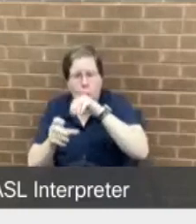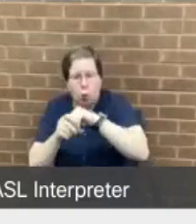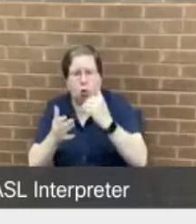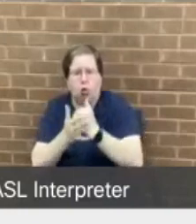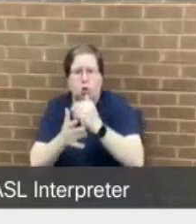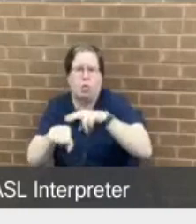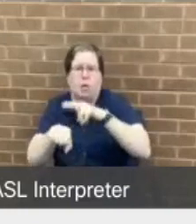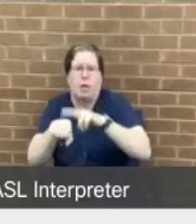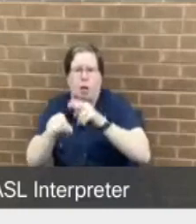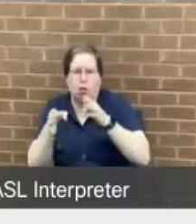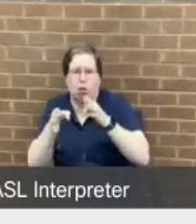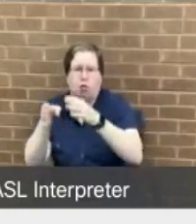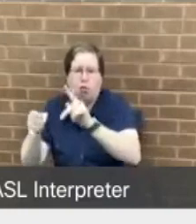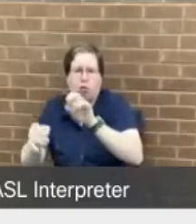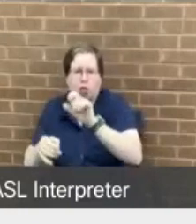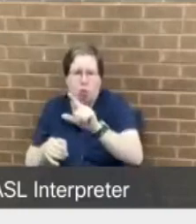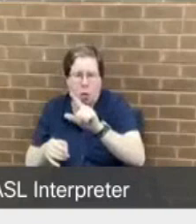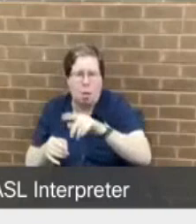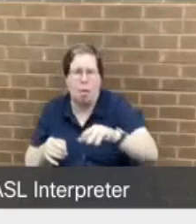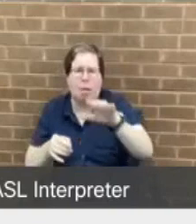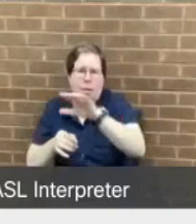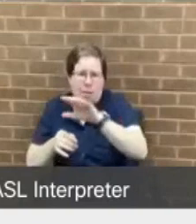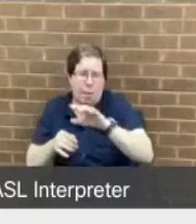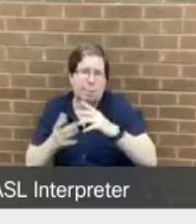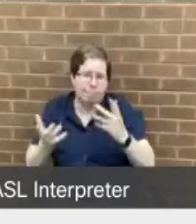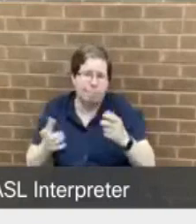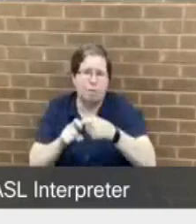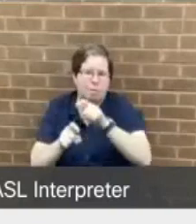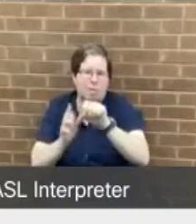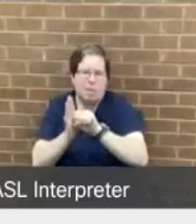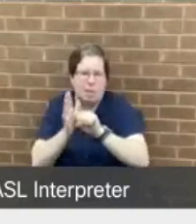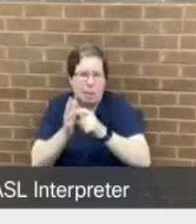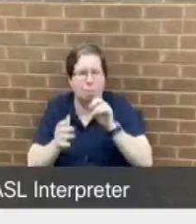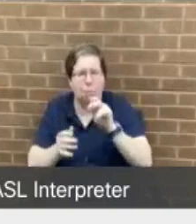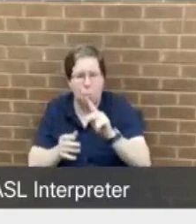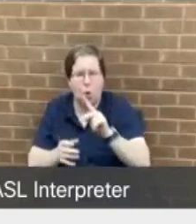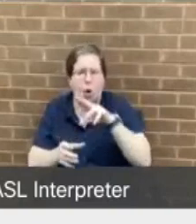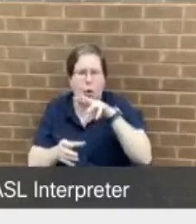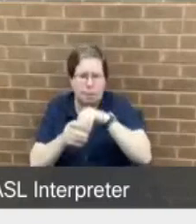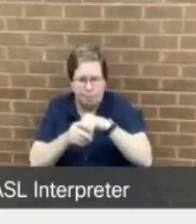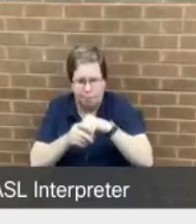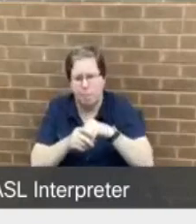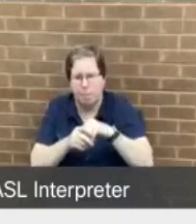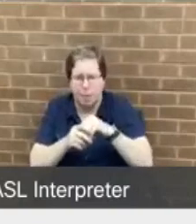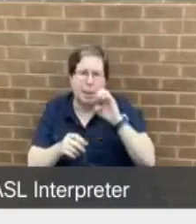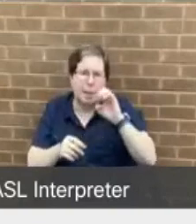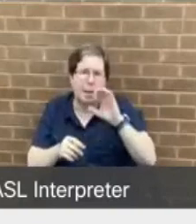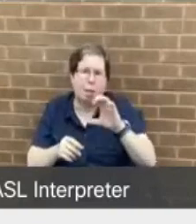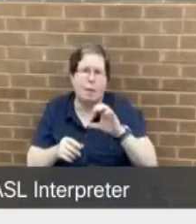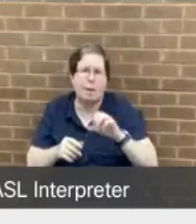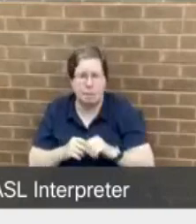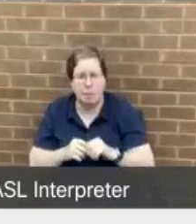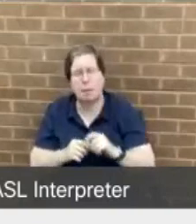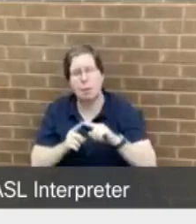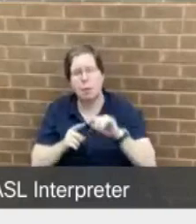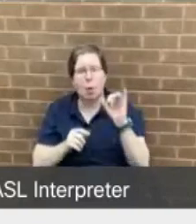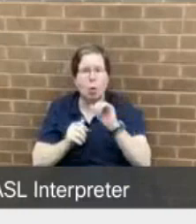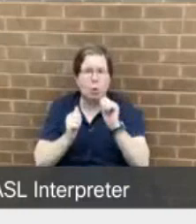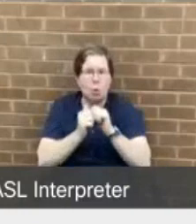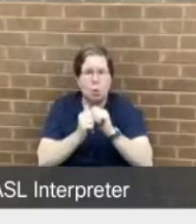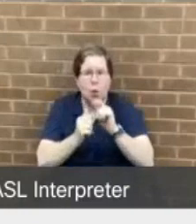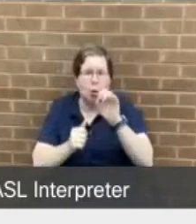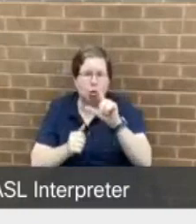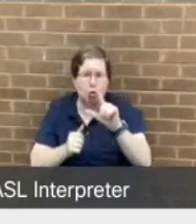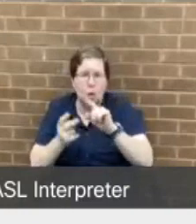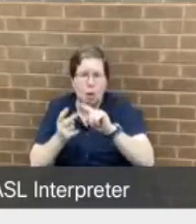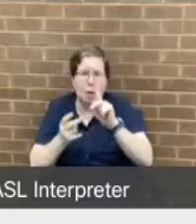surface trail connecting the Hollowfield area of Patapsco Valley State Park to the Sylvan Lane in Ellicott City, along with a